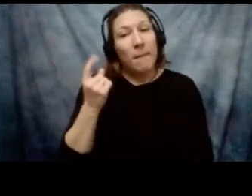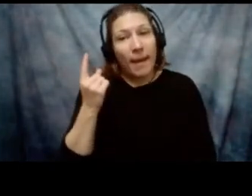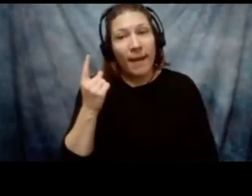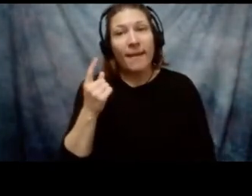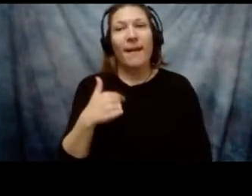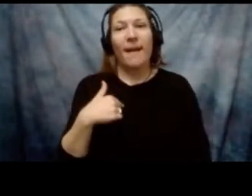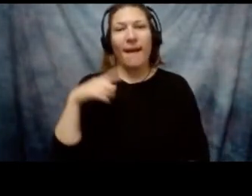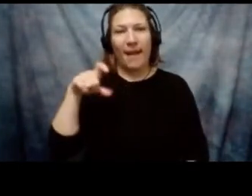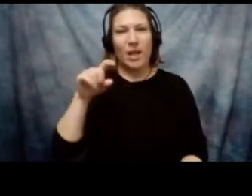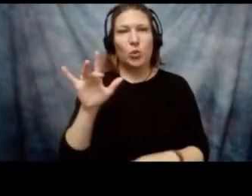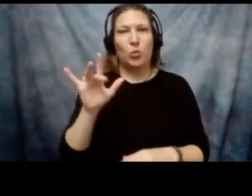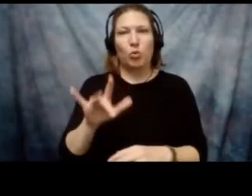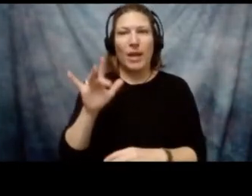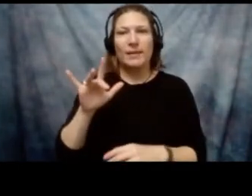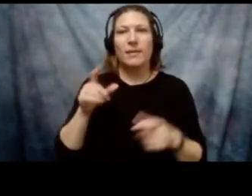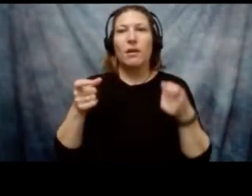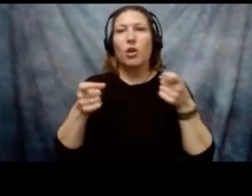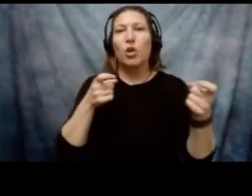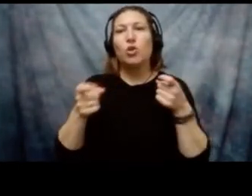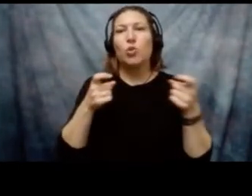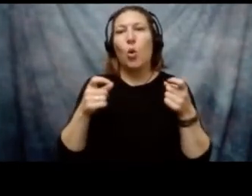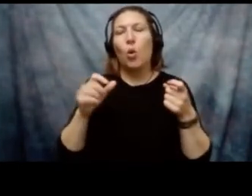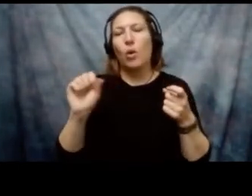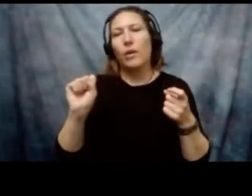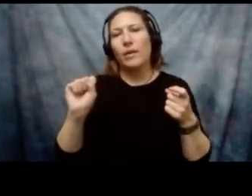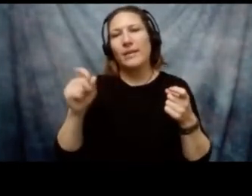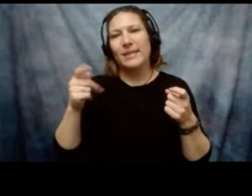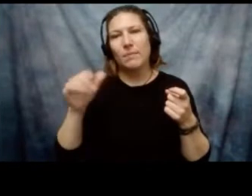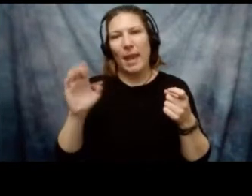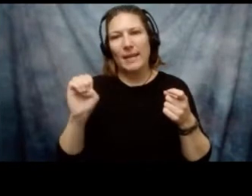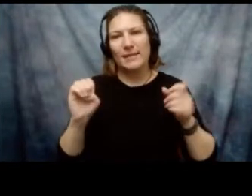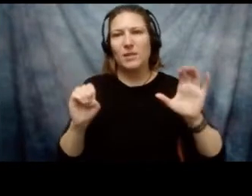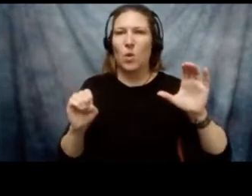Space to do select a column,